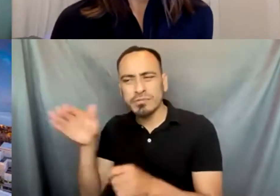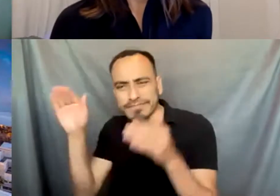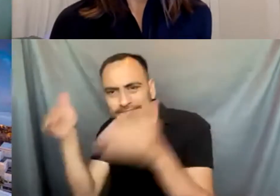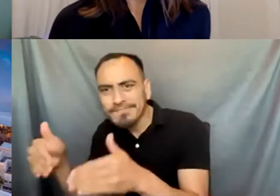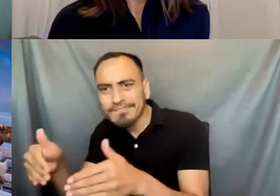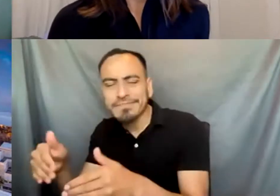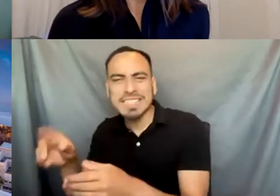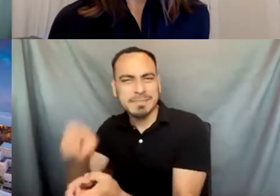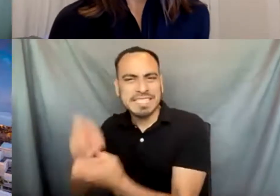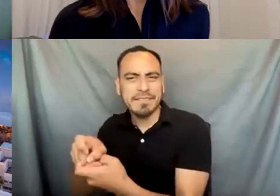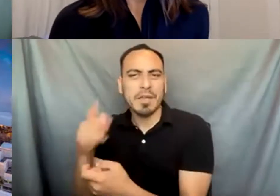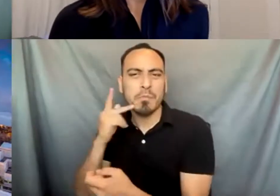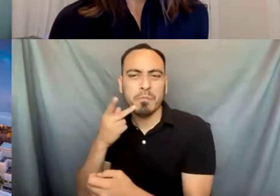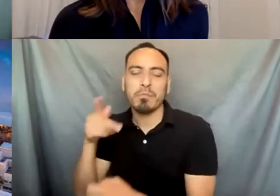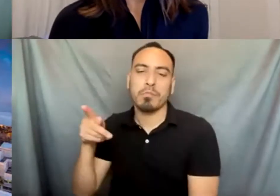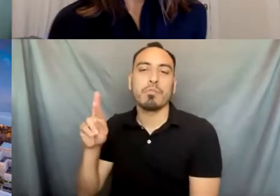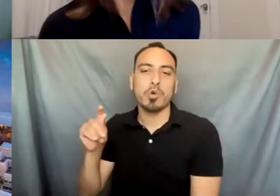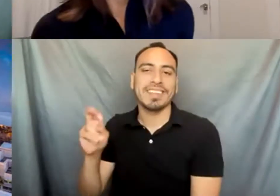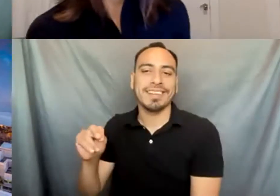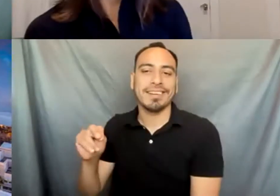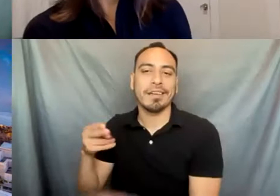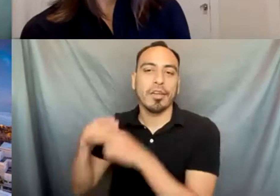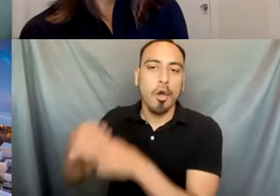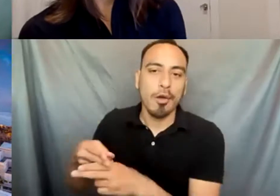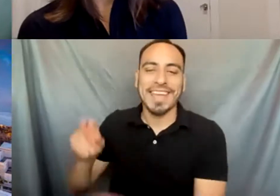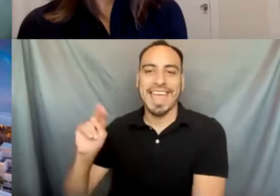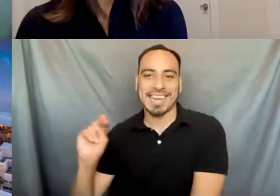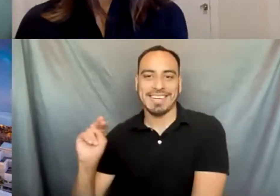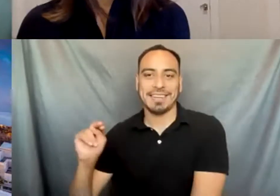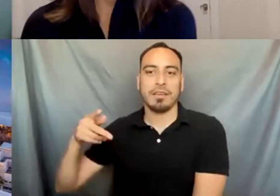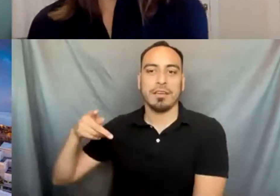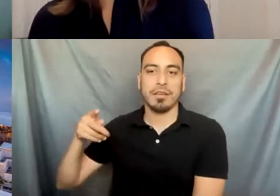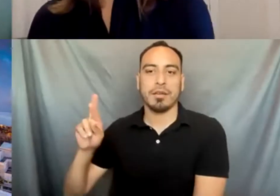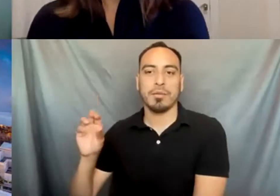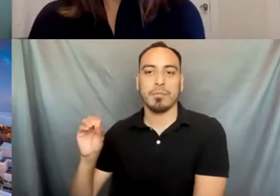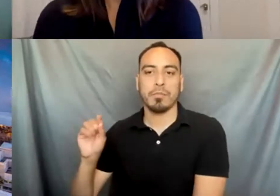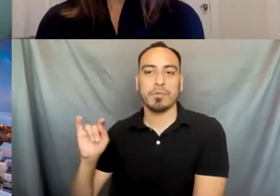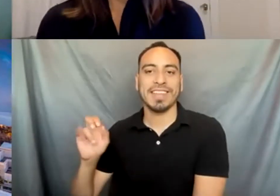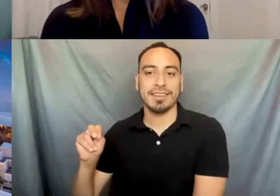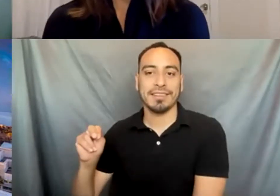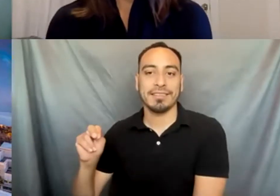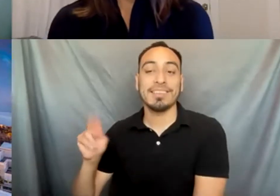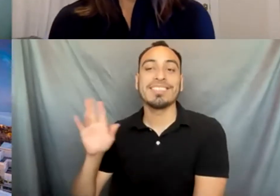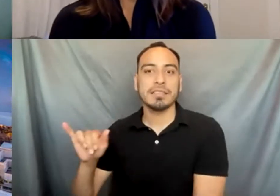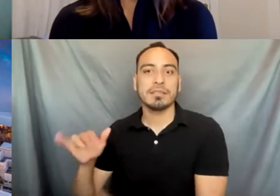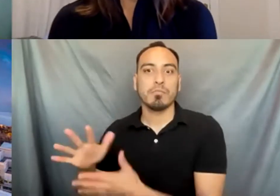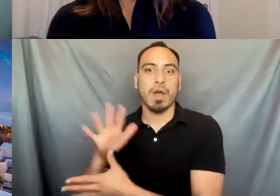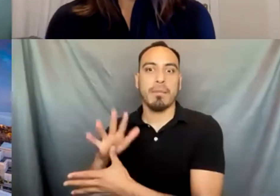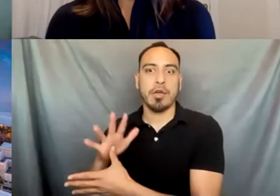protein called an N protein, which is the primary response when people get natural